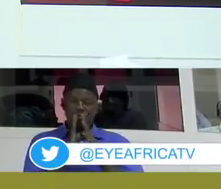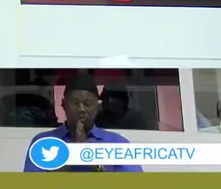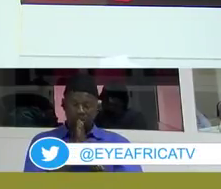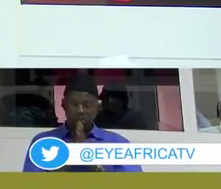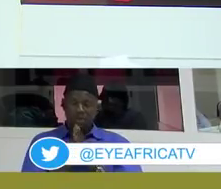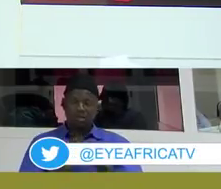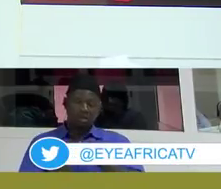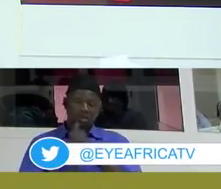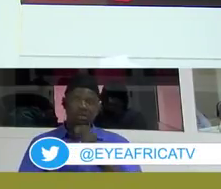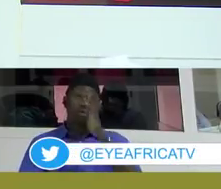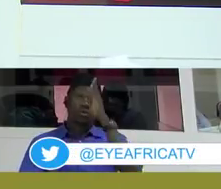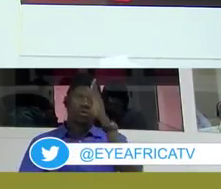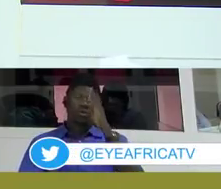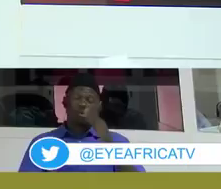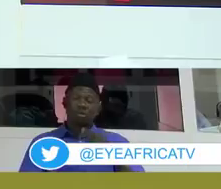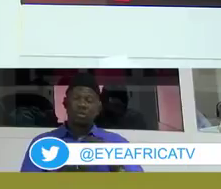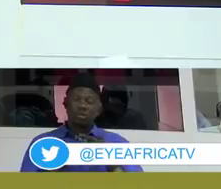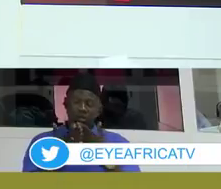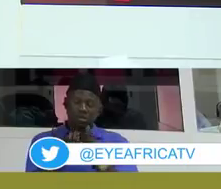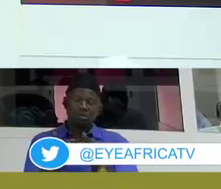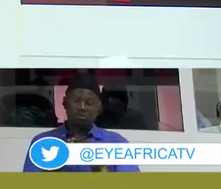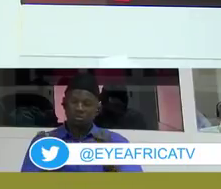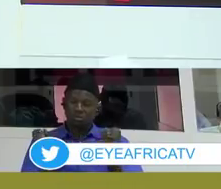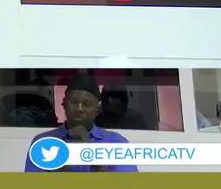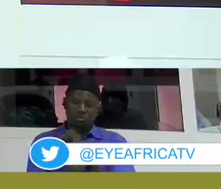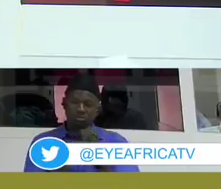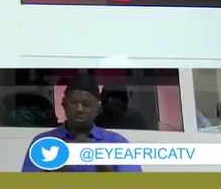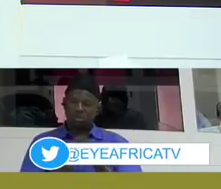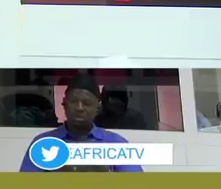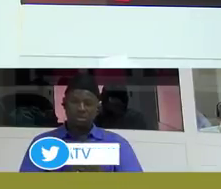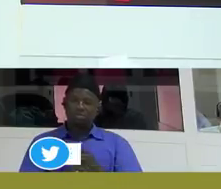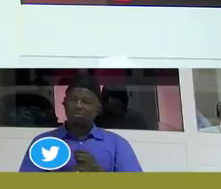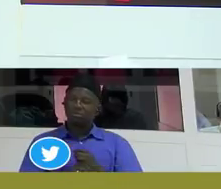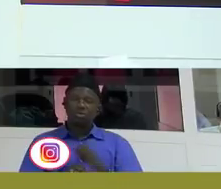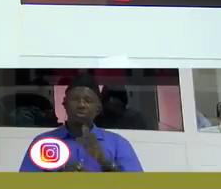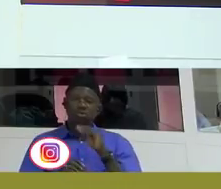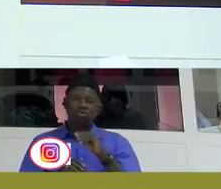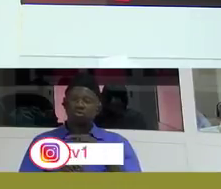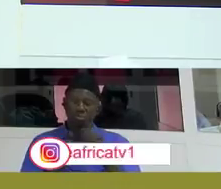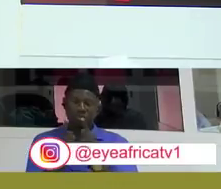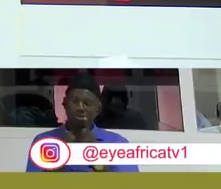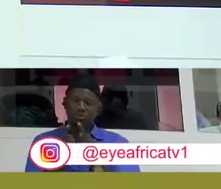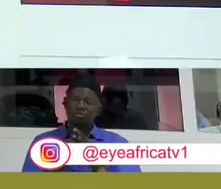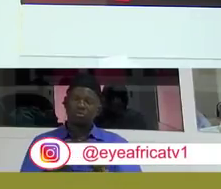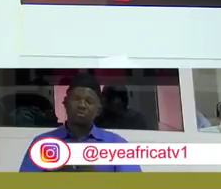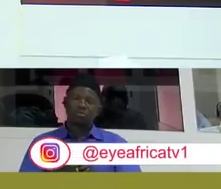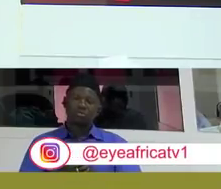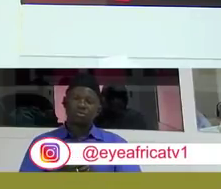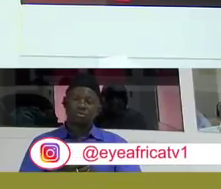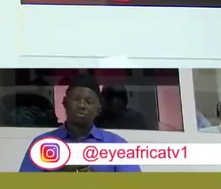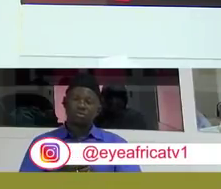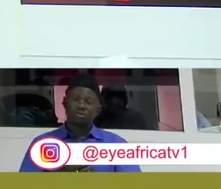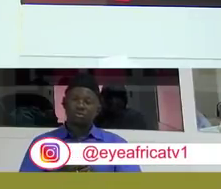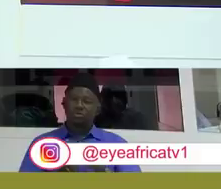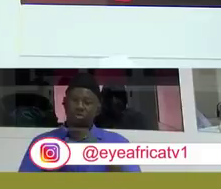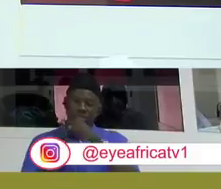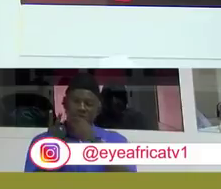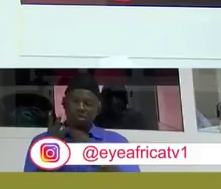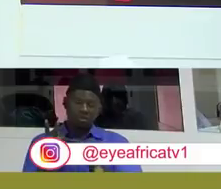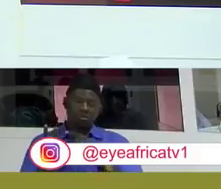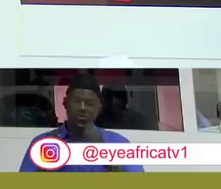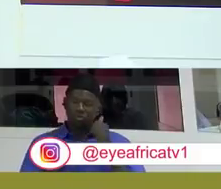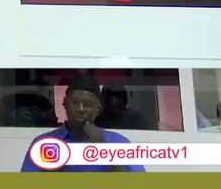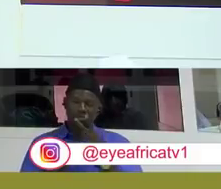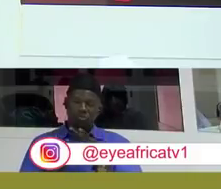and God grants, nobody can deny you. So they use these two. And